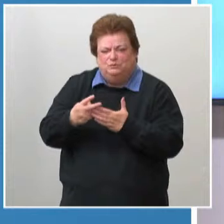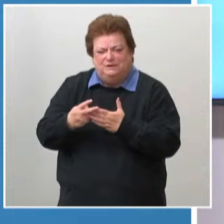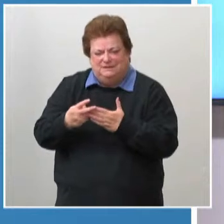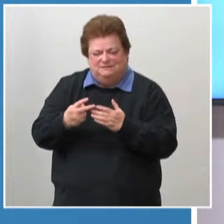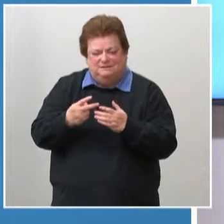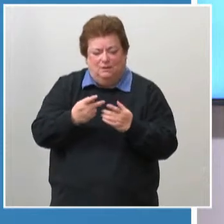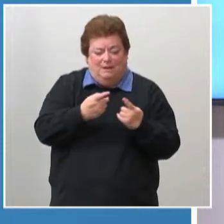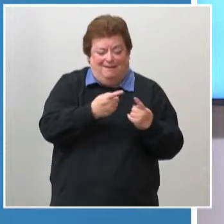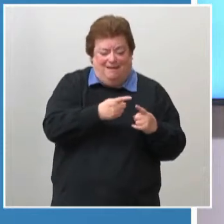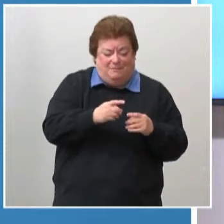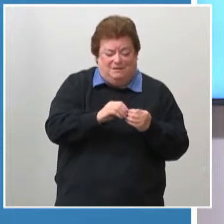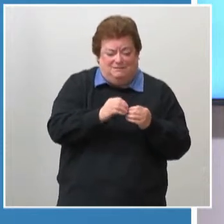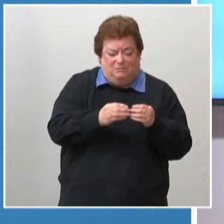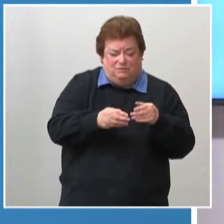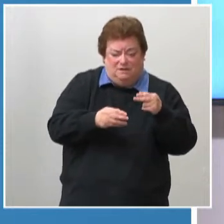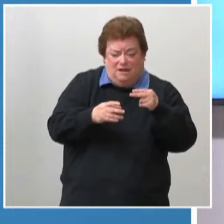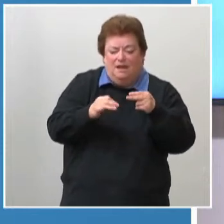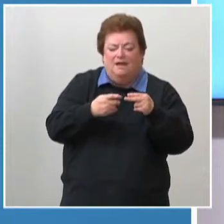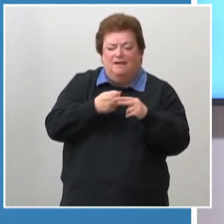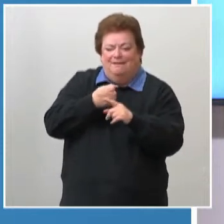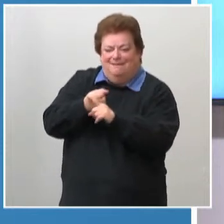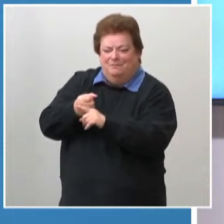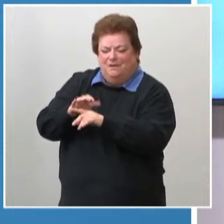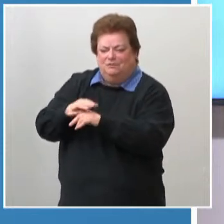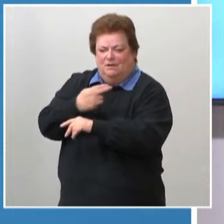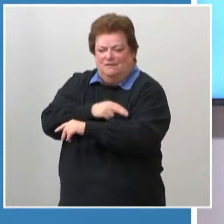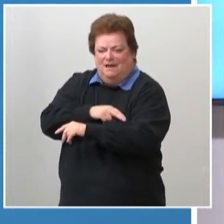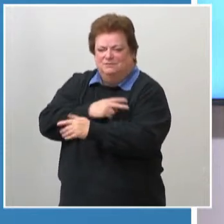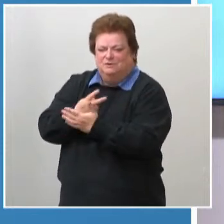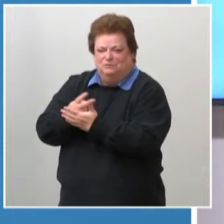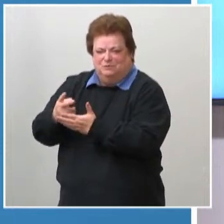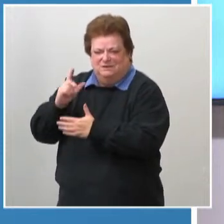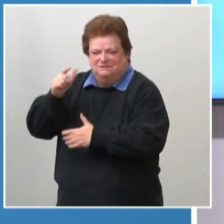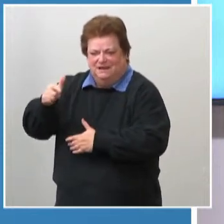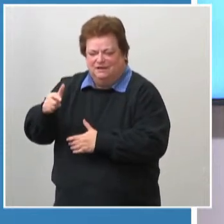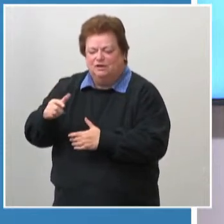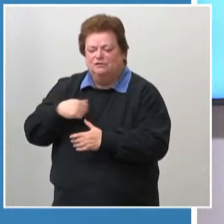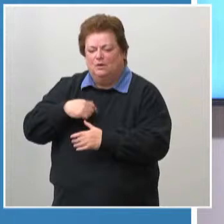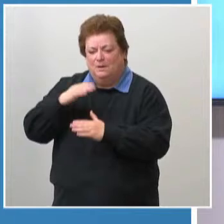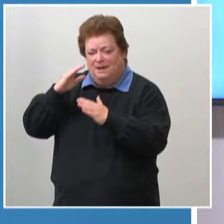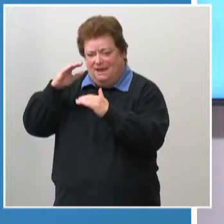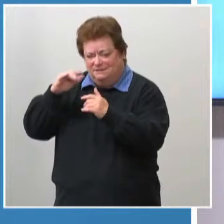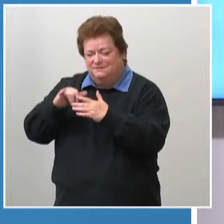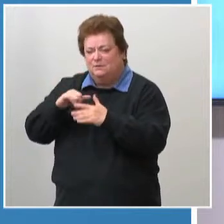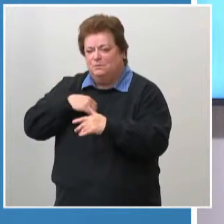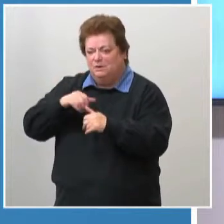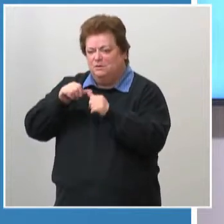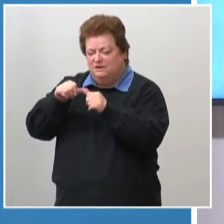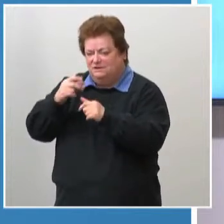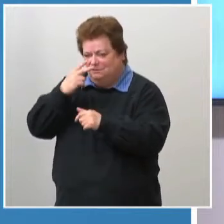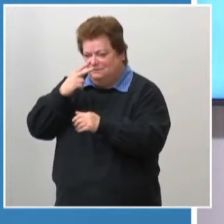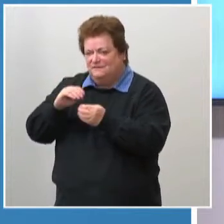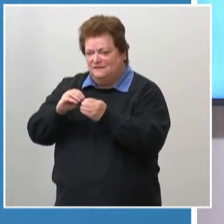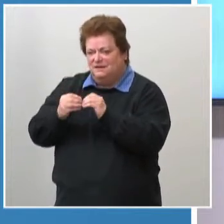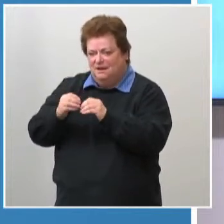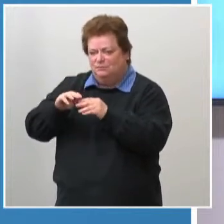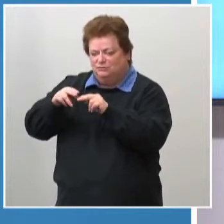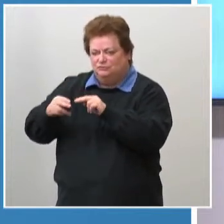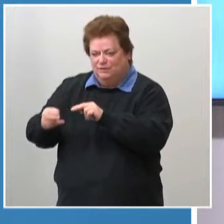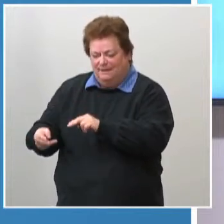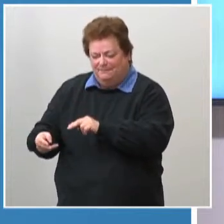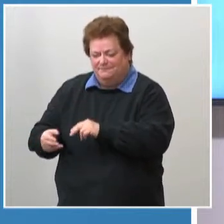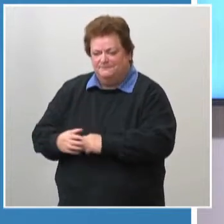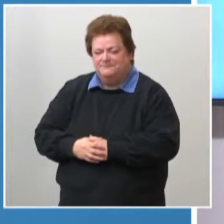we anticipate the number of people hospitalized with COVID-19 will continue to drop, providing welcome relief to our